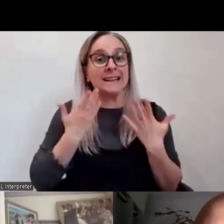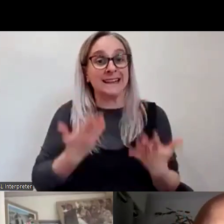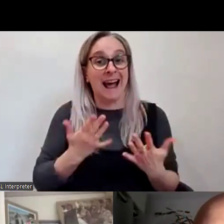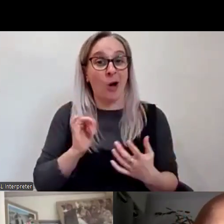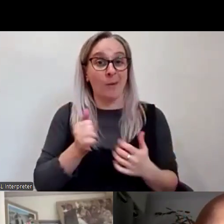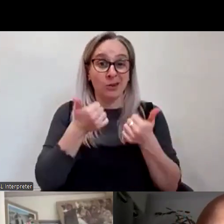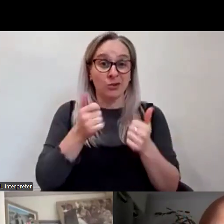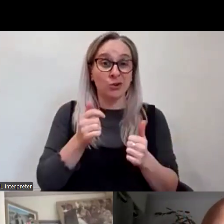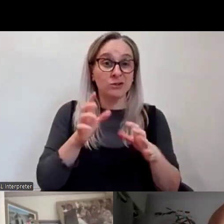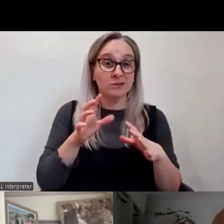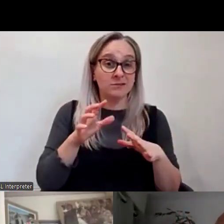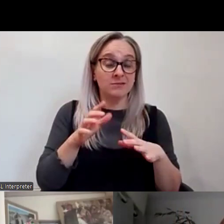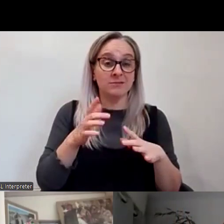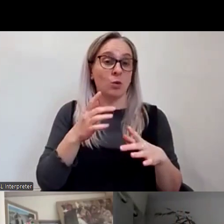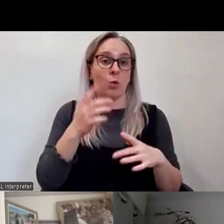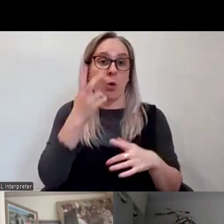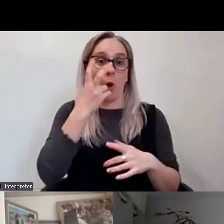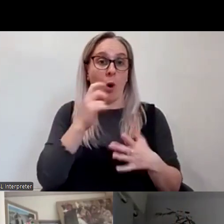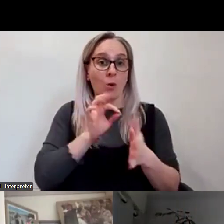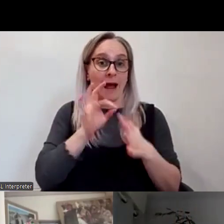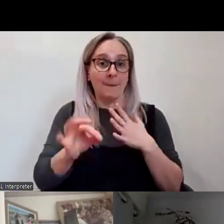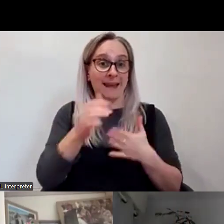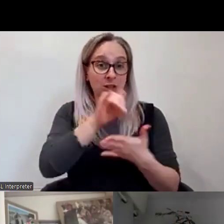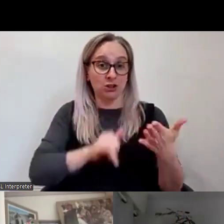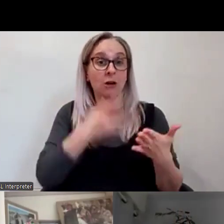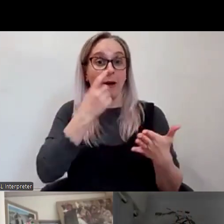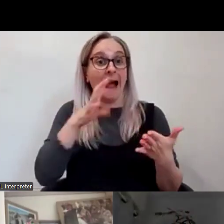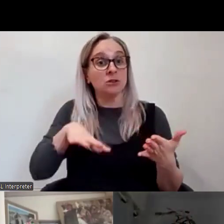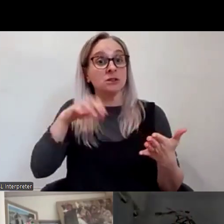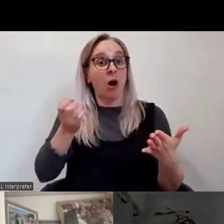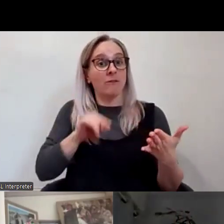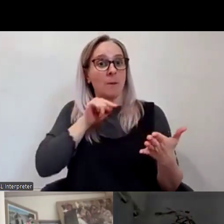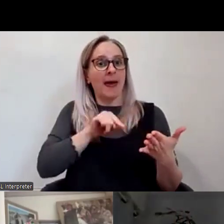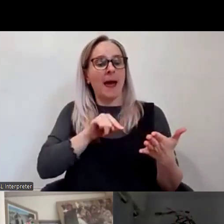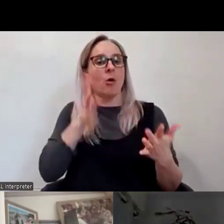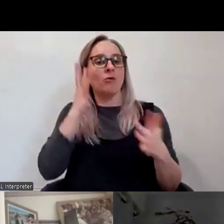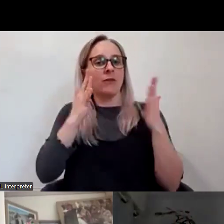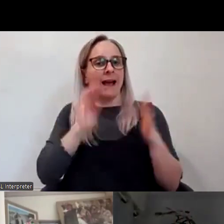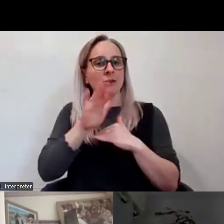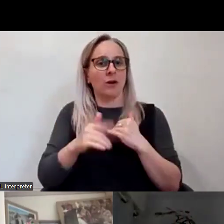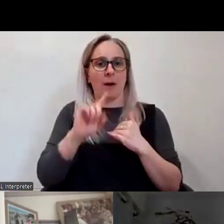starting point, but do some work to reflect on where you're at now.